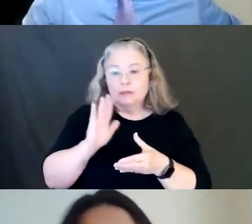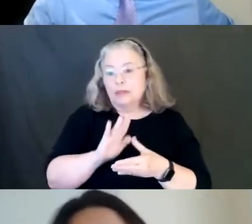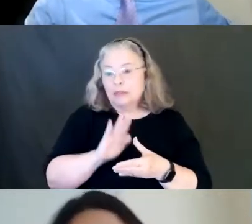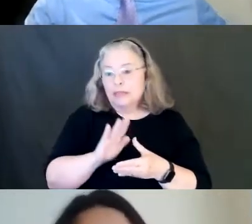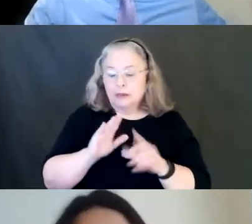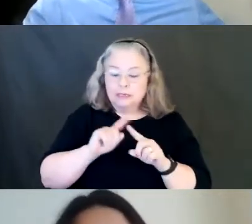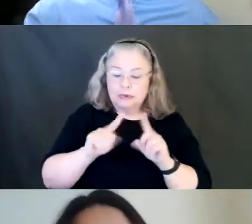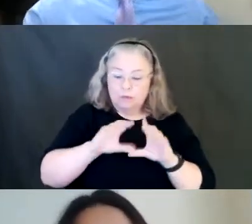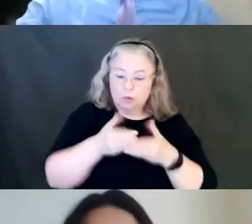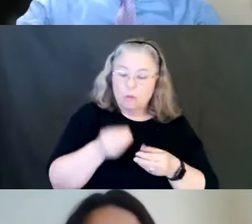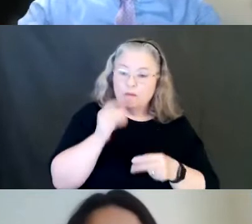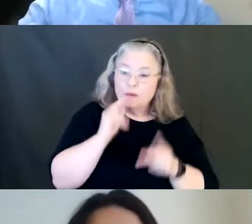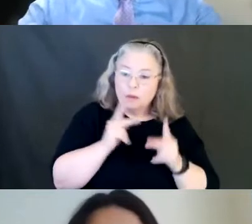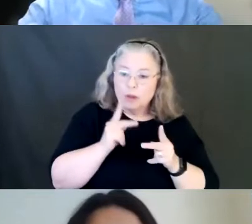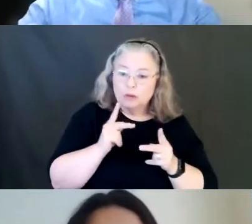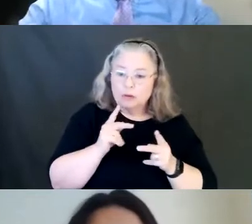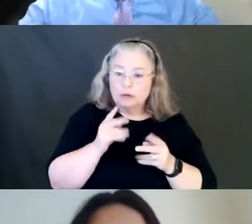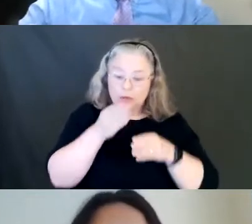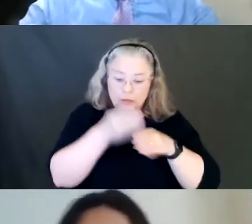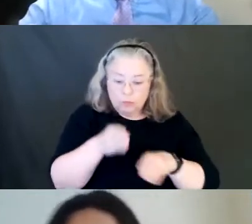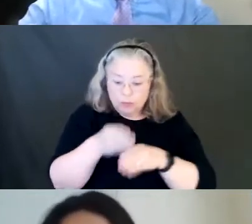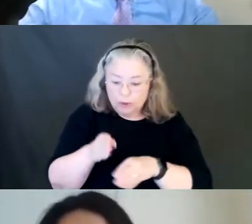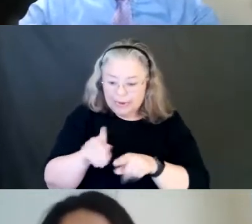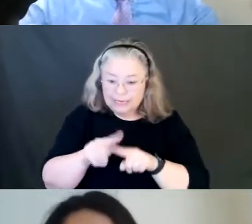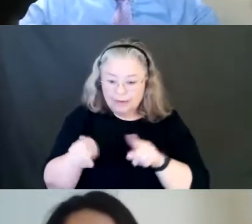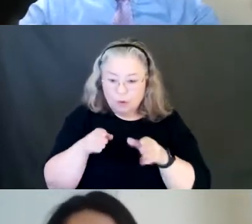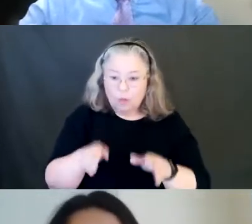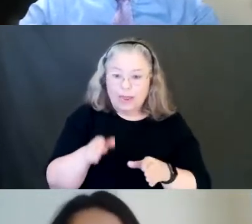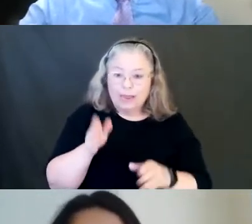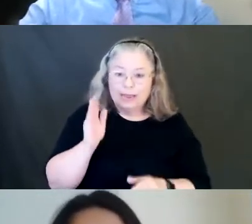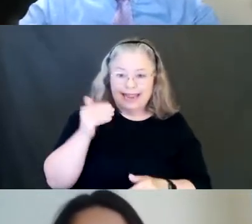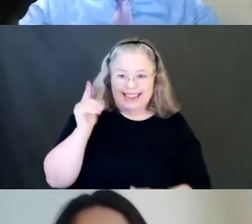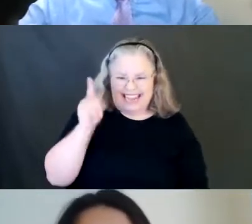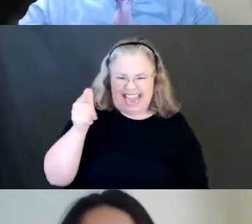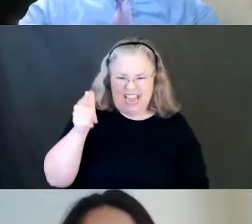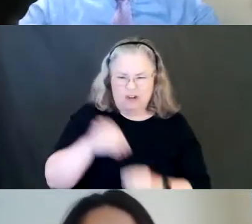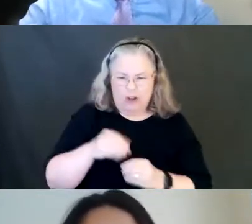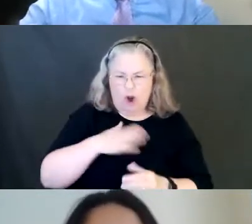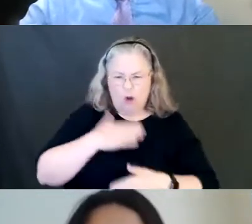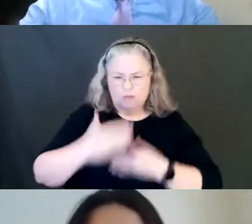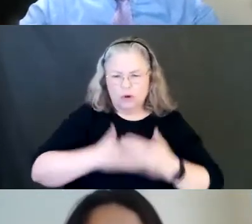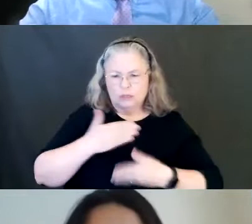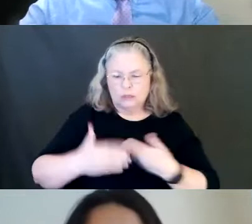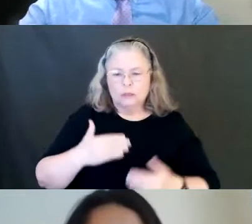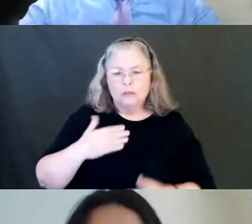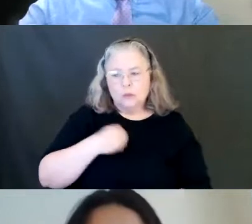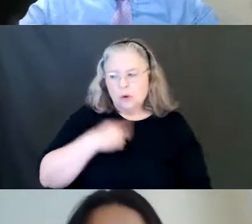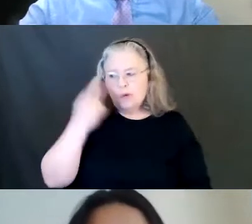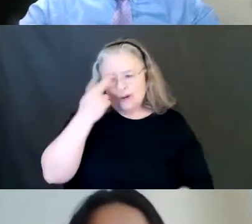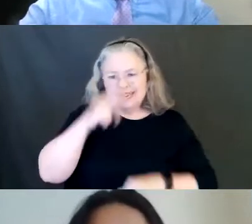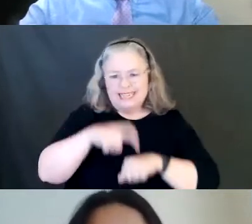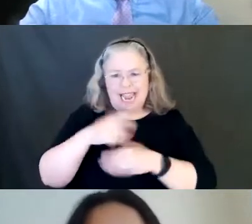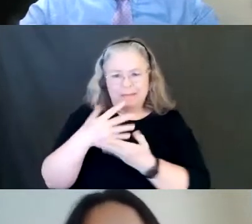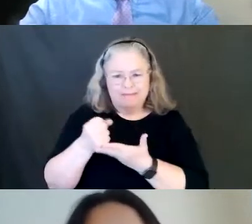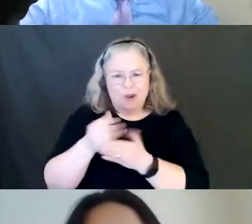folks that we'll be able to break down in a couple of different ways later on in our process. I do realize we're at time a little bit